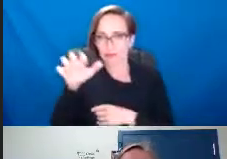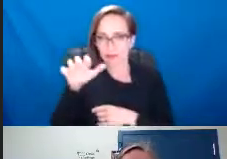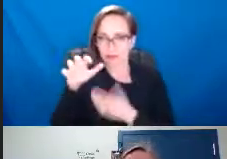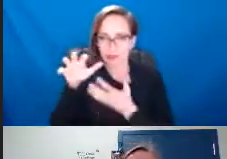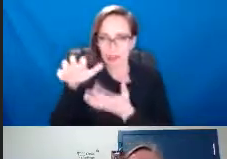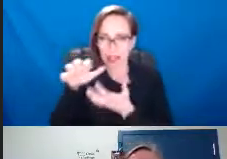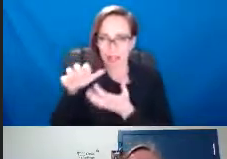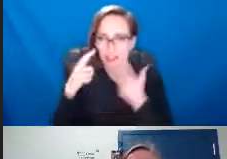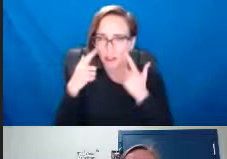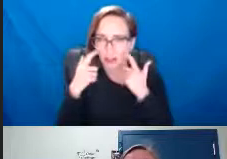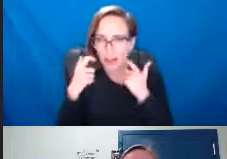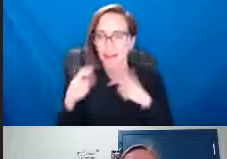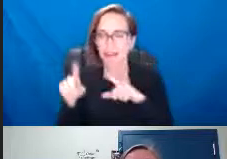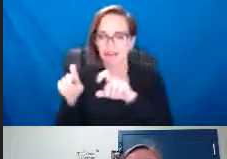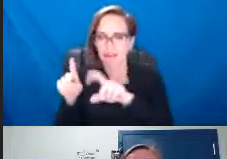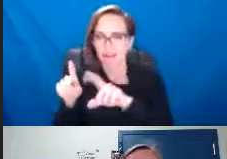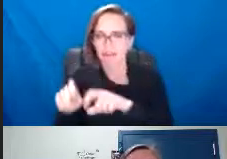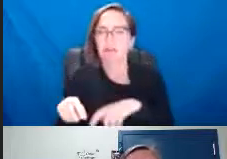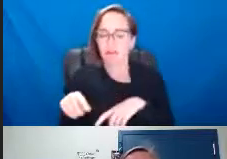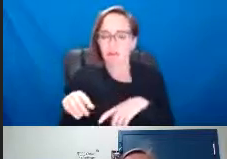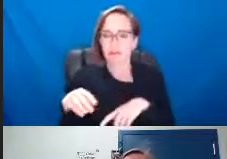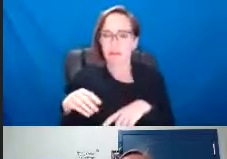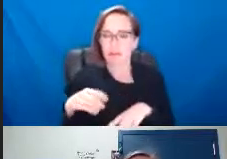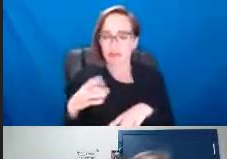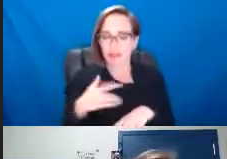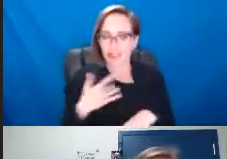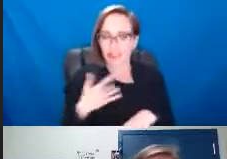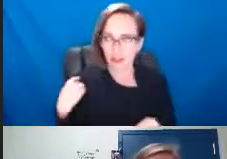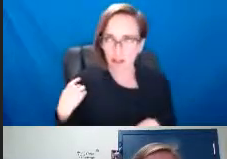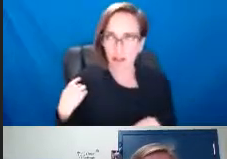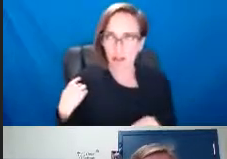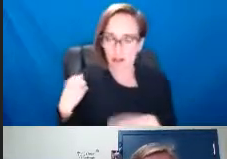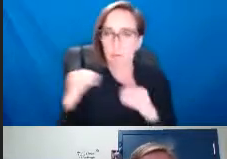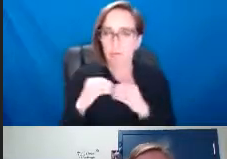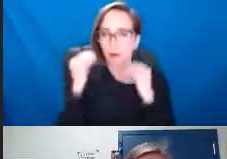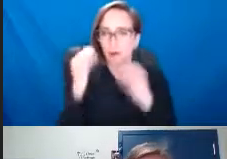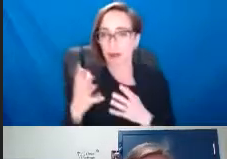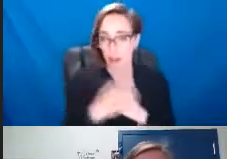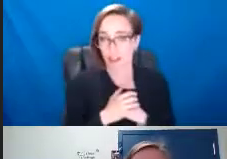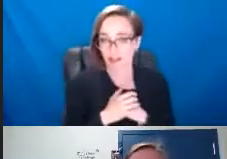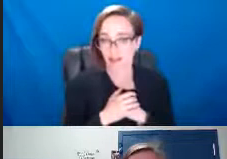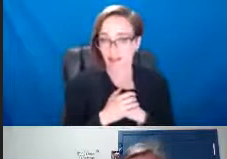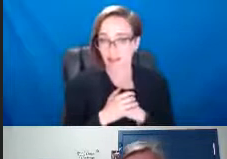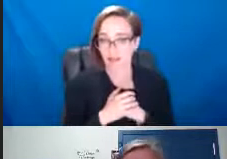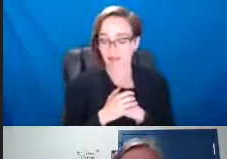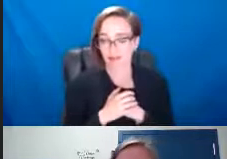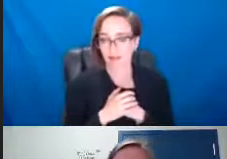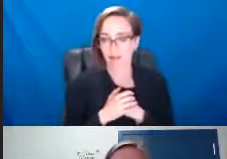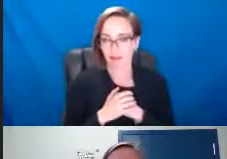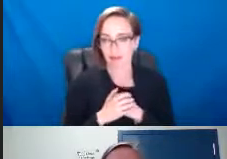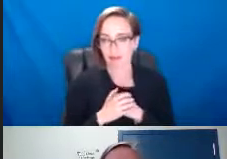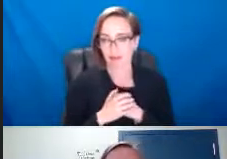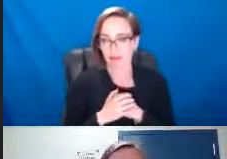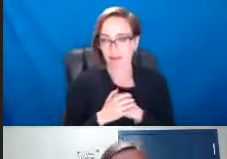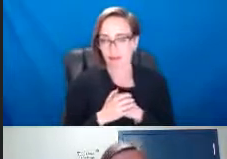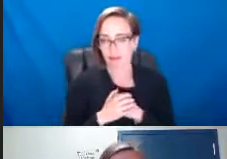She's getting that information on her back. So with haptic communication, let me just point